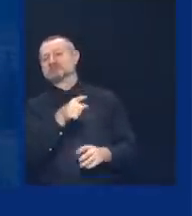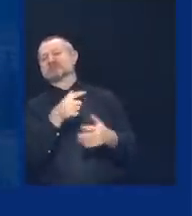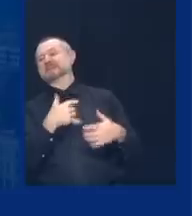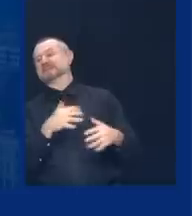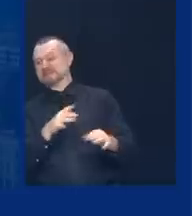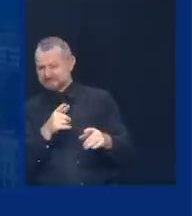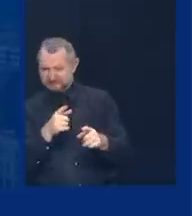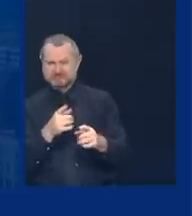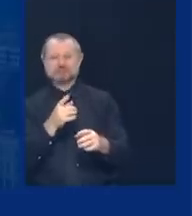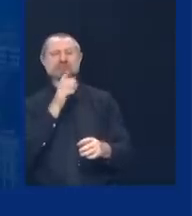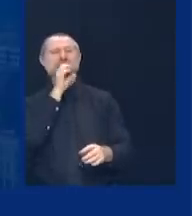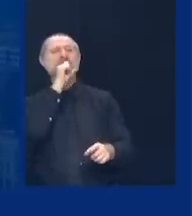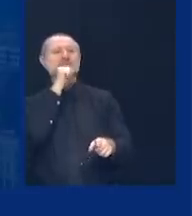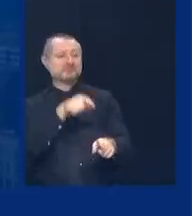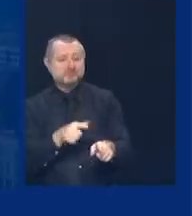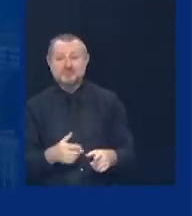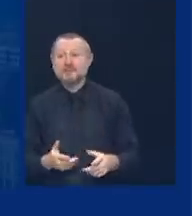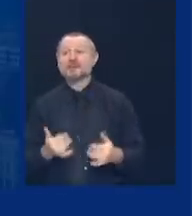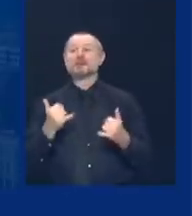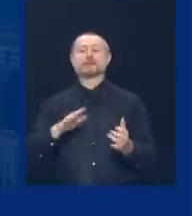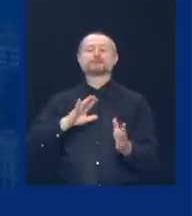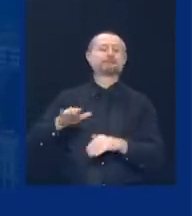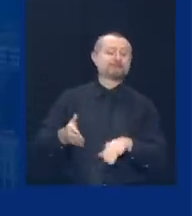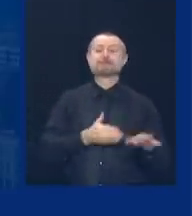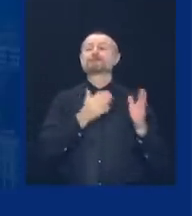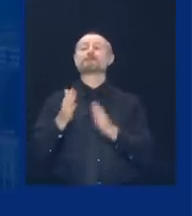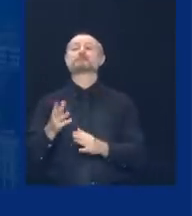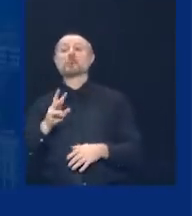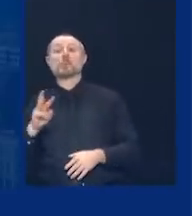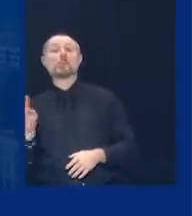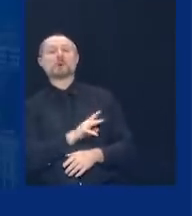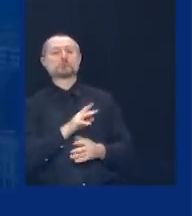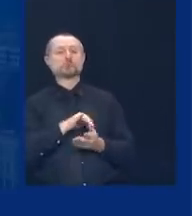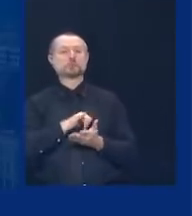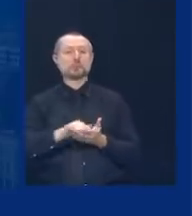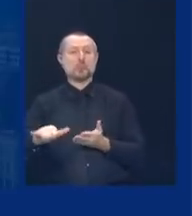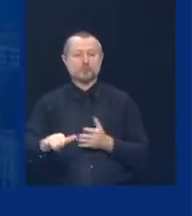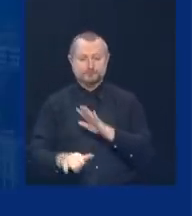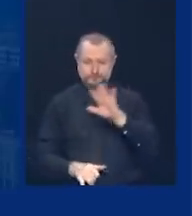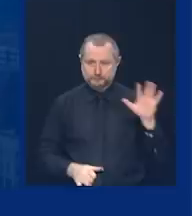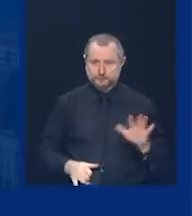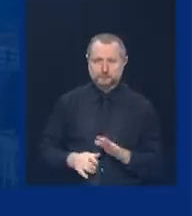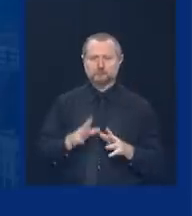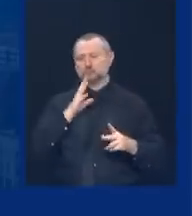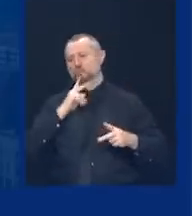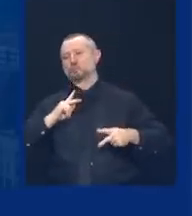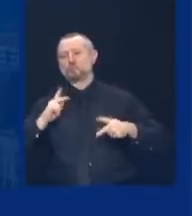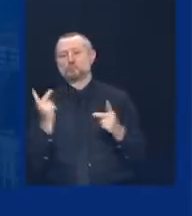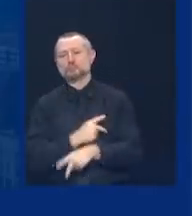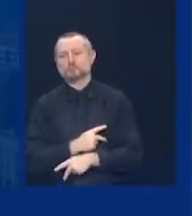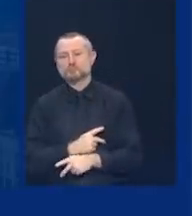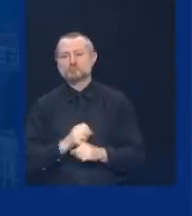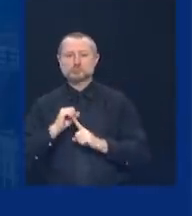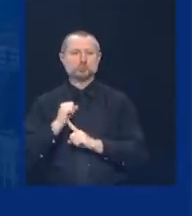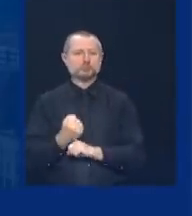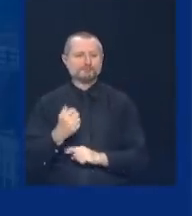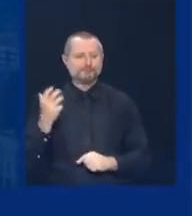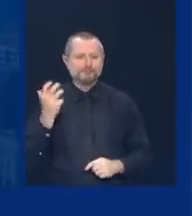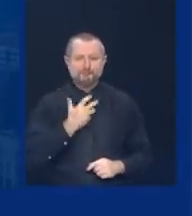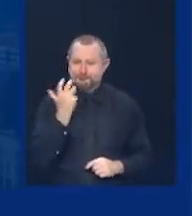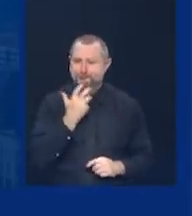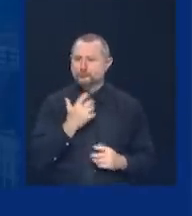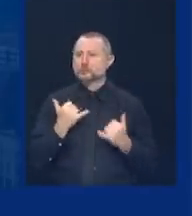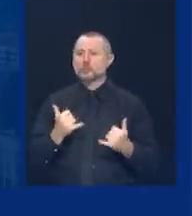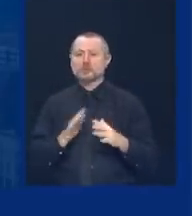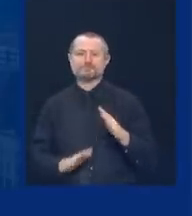zone. Western New York, worst situation in the state of New York.